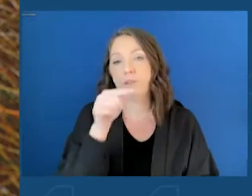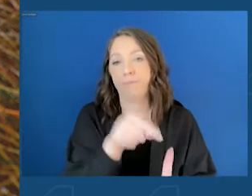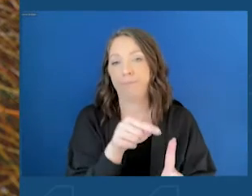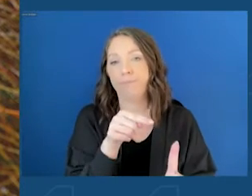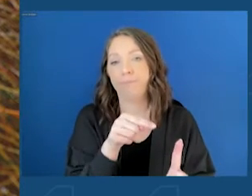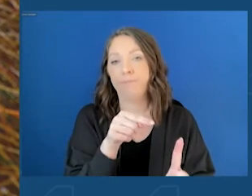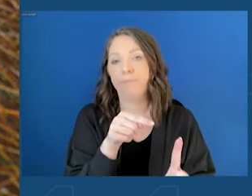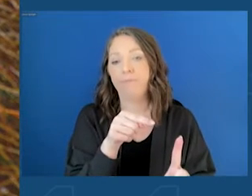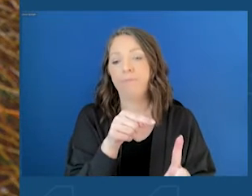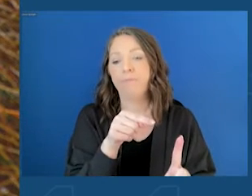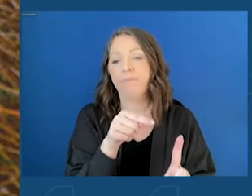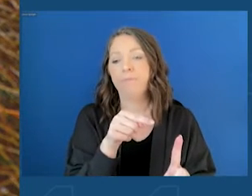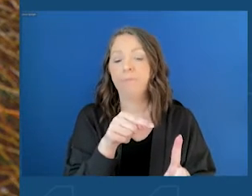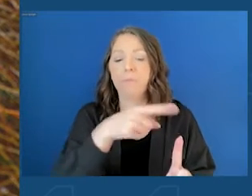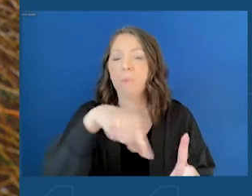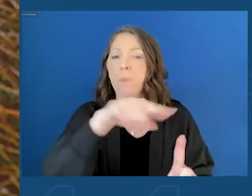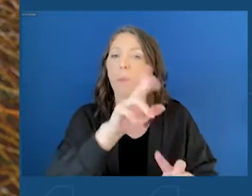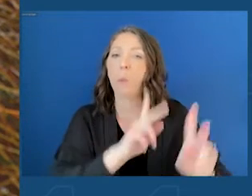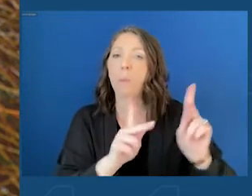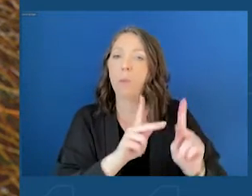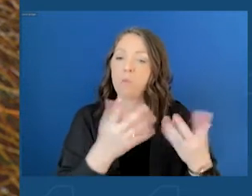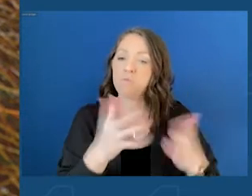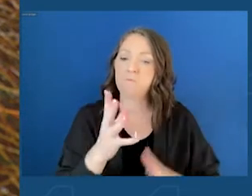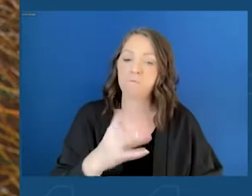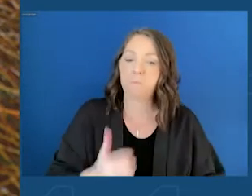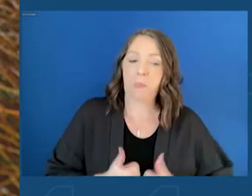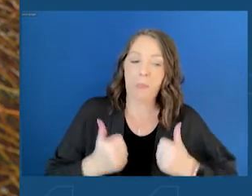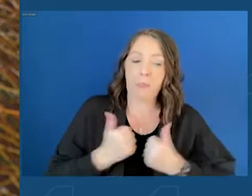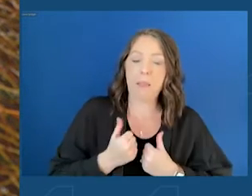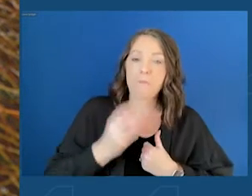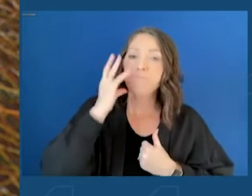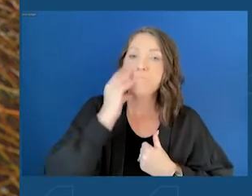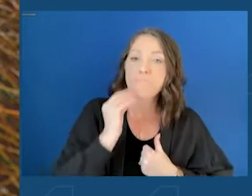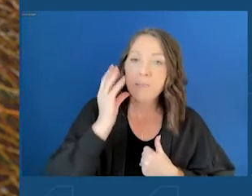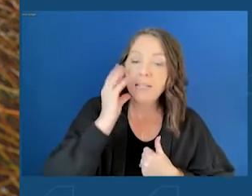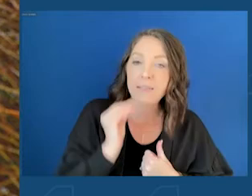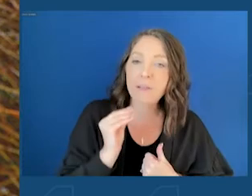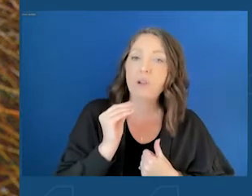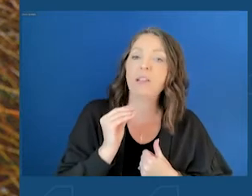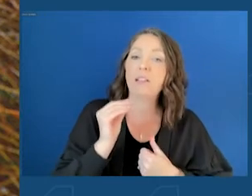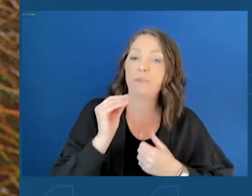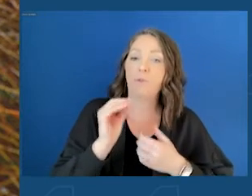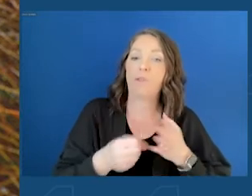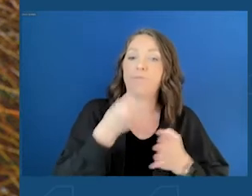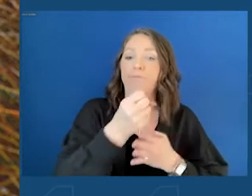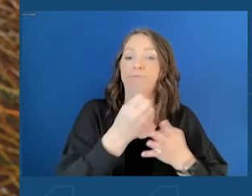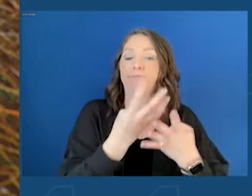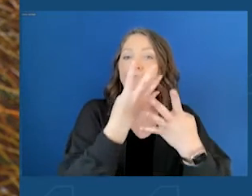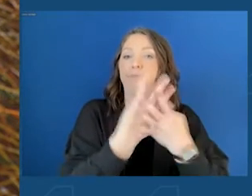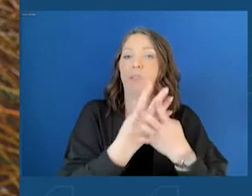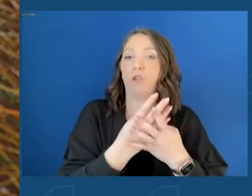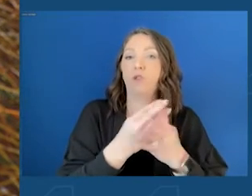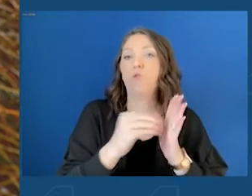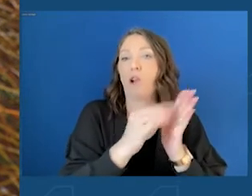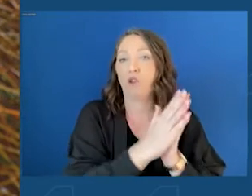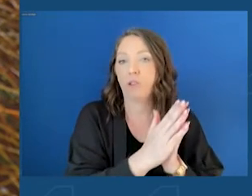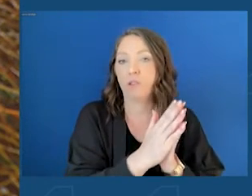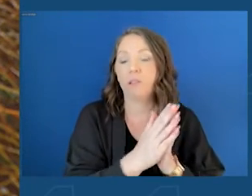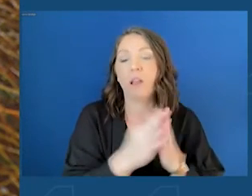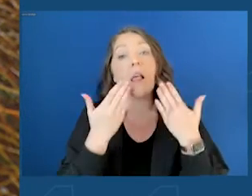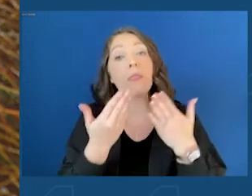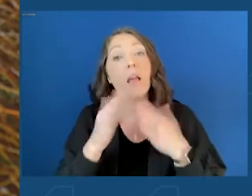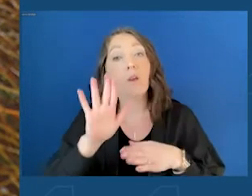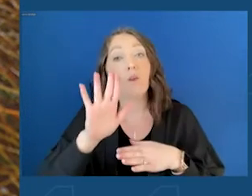the people who have lived with conviction records for all this time. I want to thank you for your